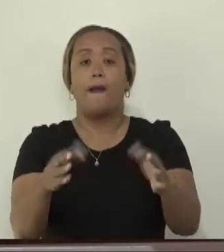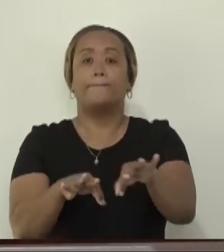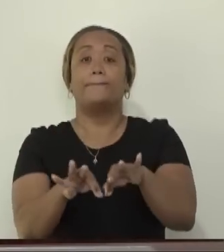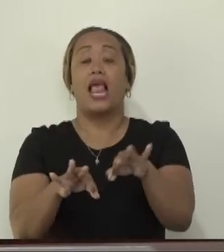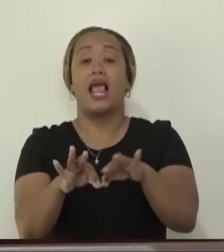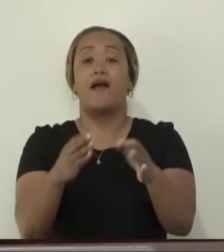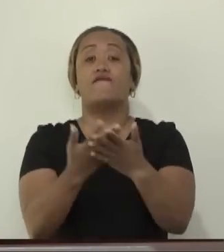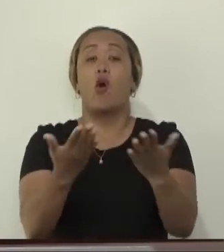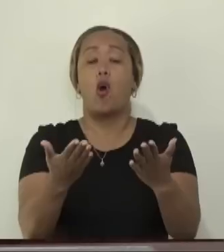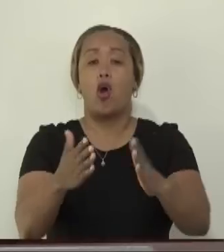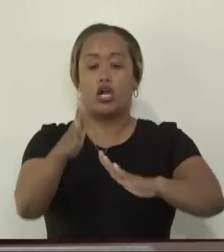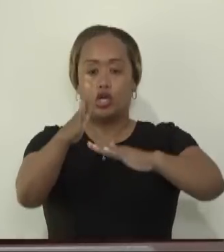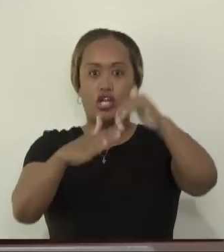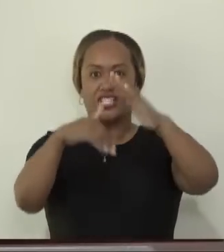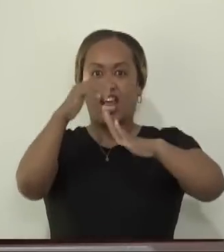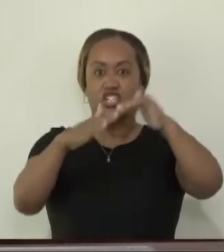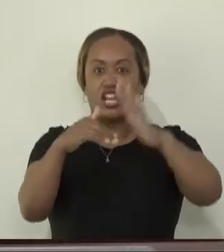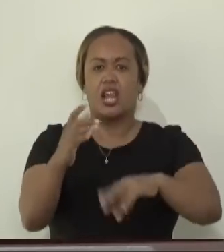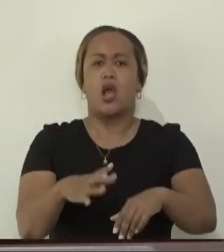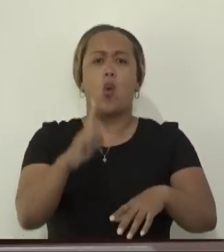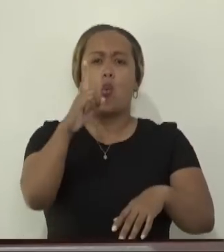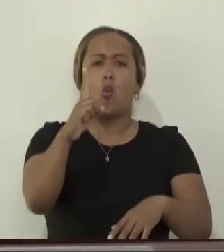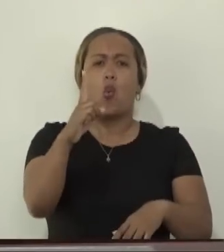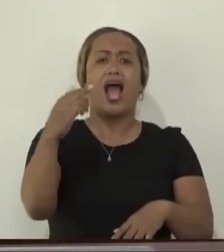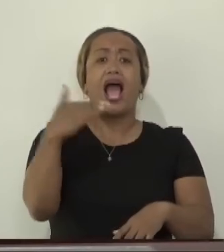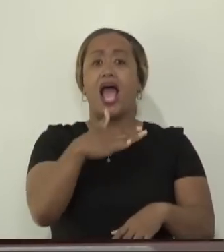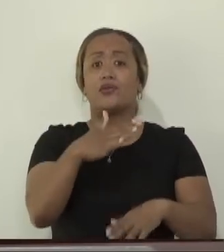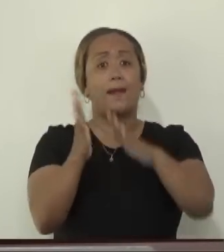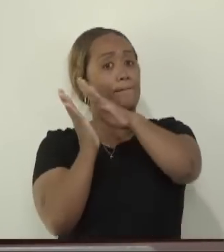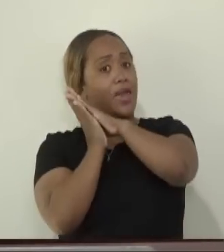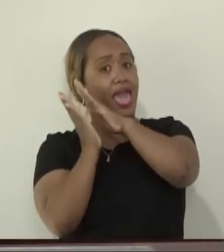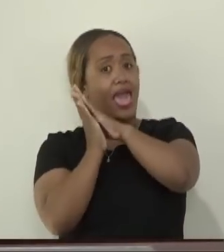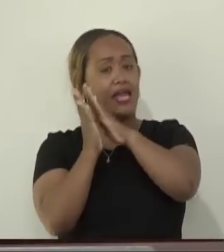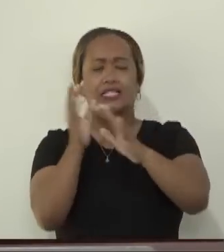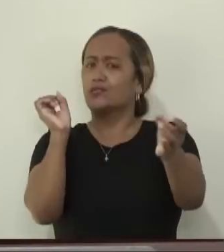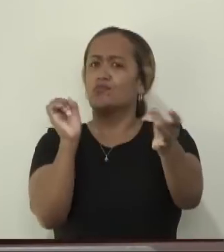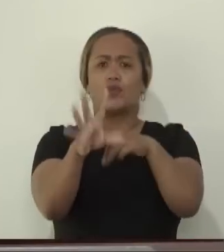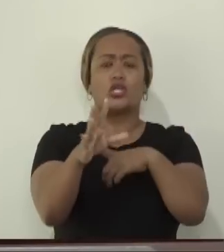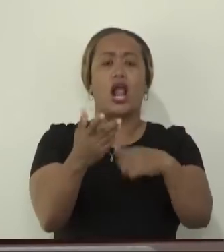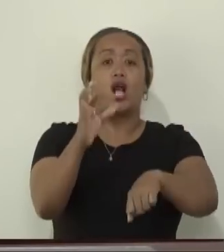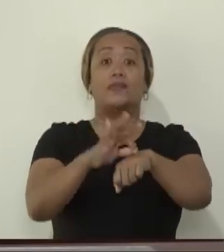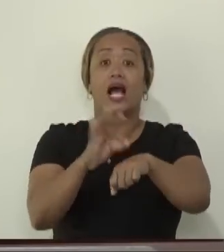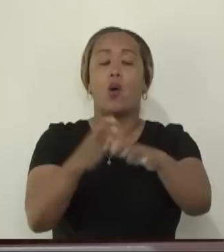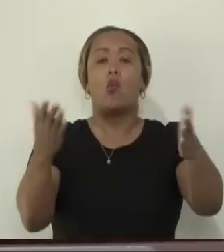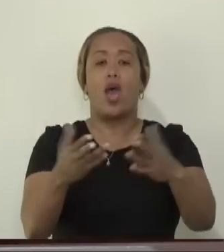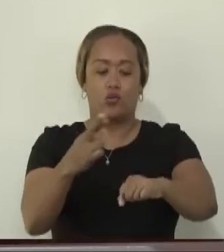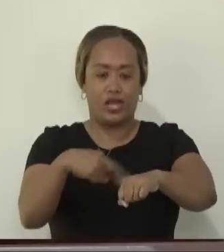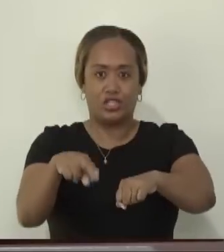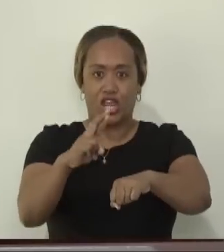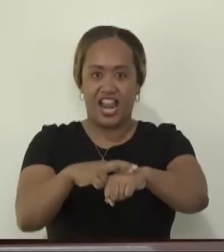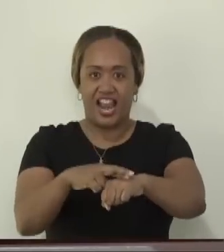plan for the construction of a 100-bed super specialty hospital for the